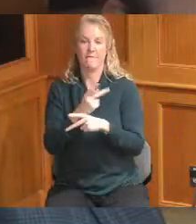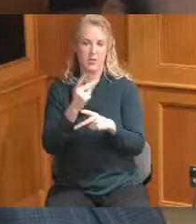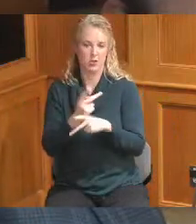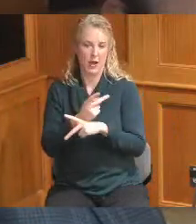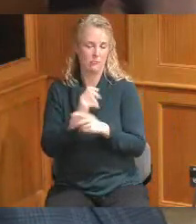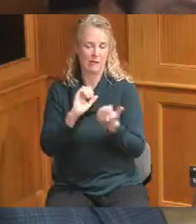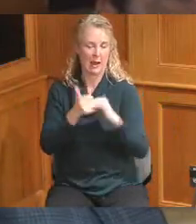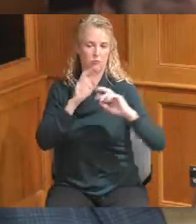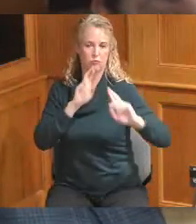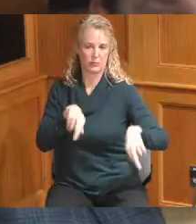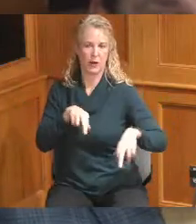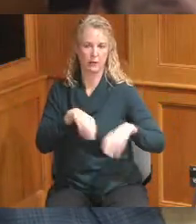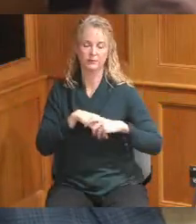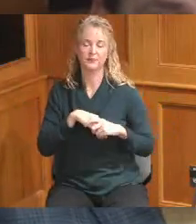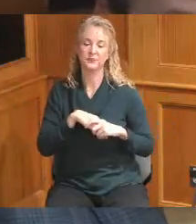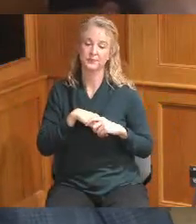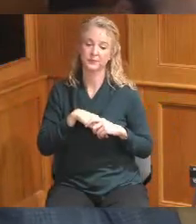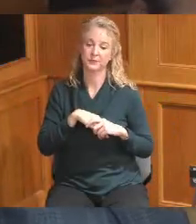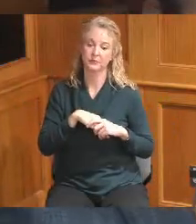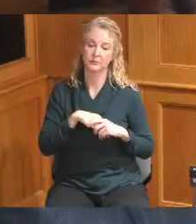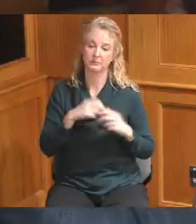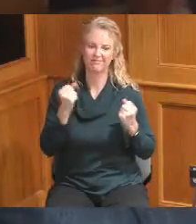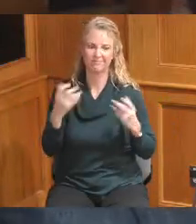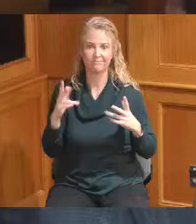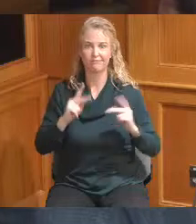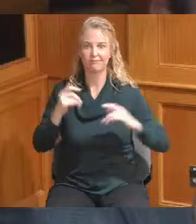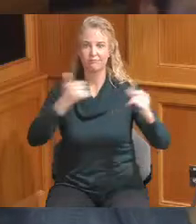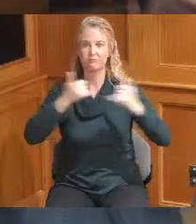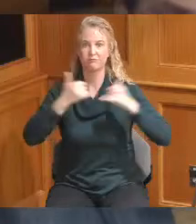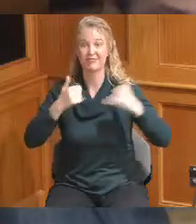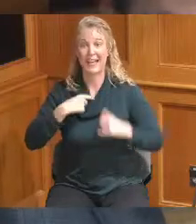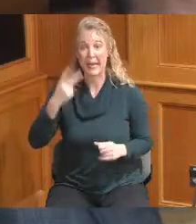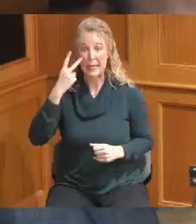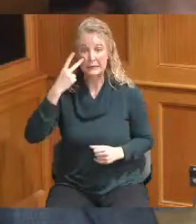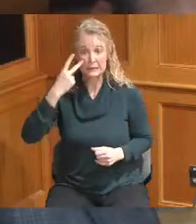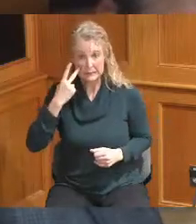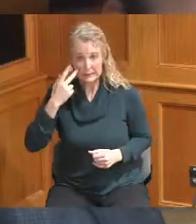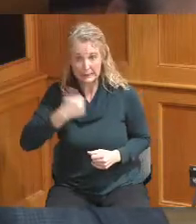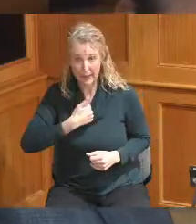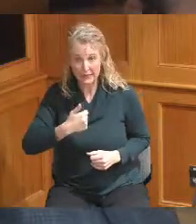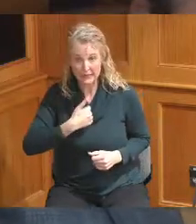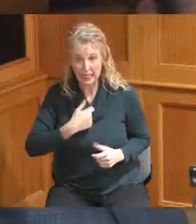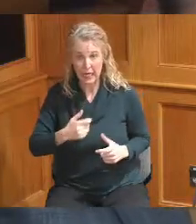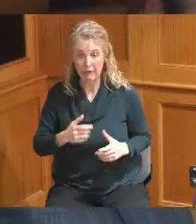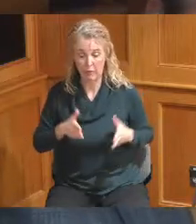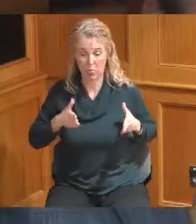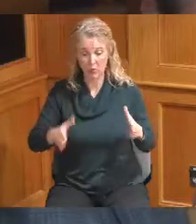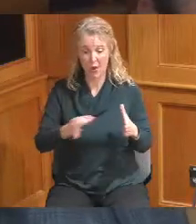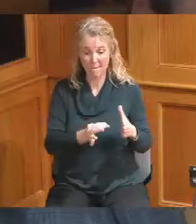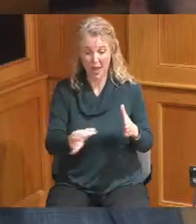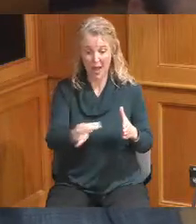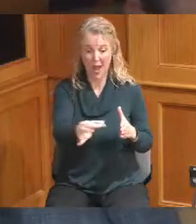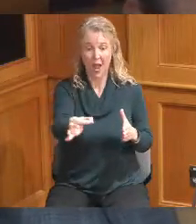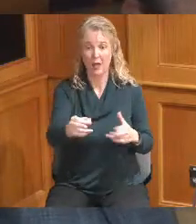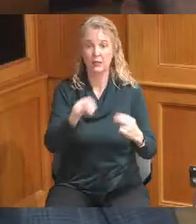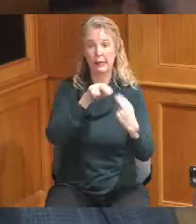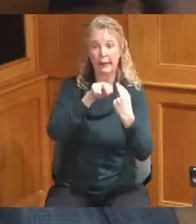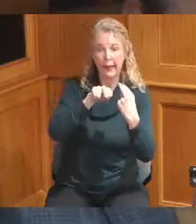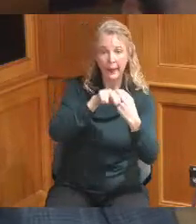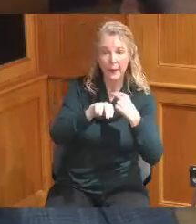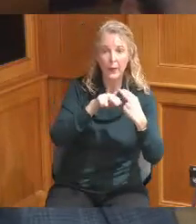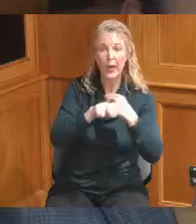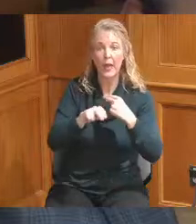person. So I'm getting so many calls, and I'm seeing it for myself. These potholes are ridiculous. They're on highways, they're